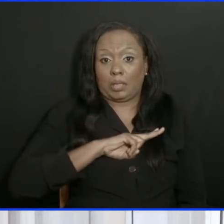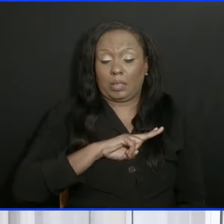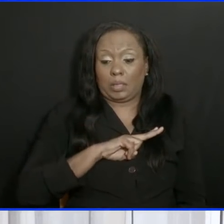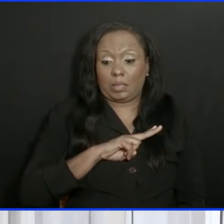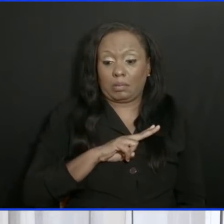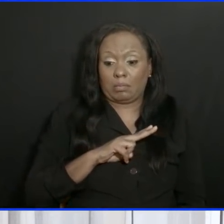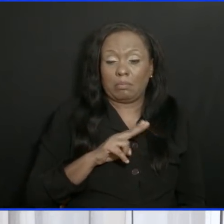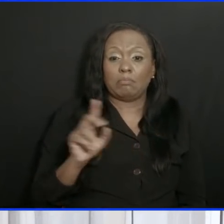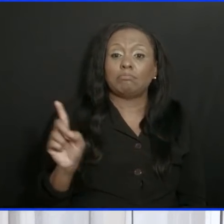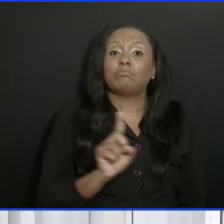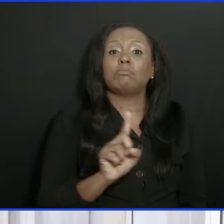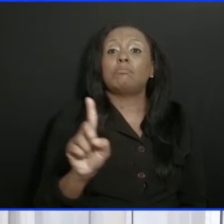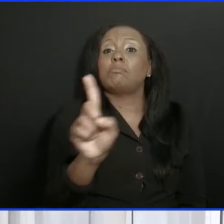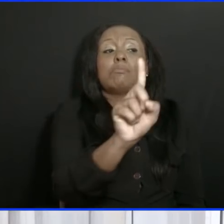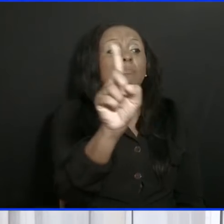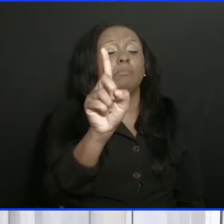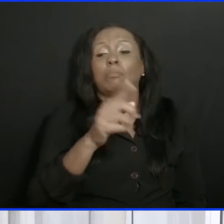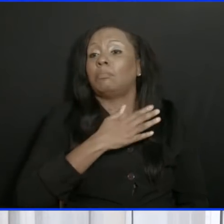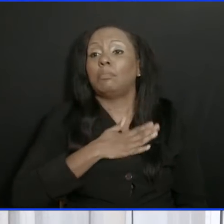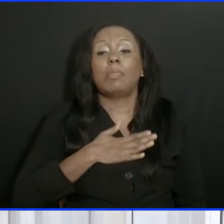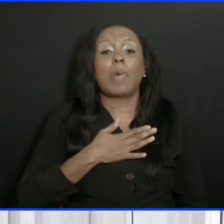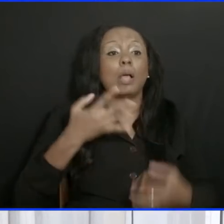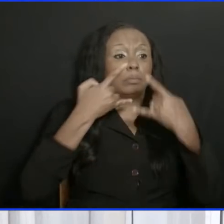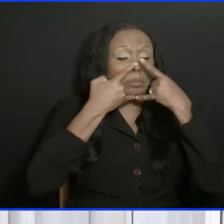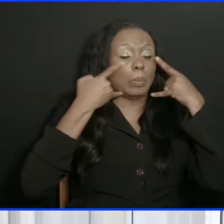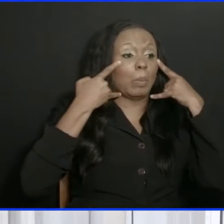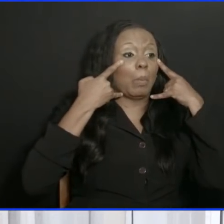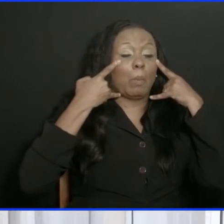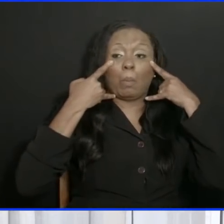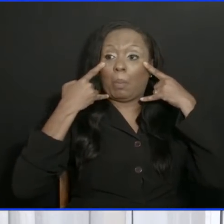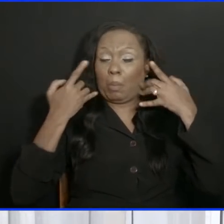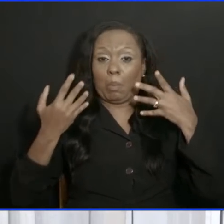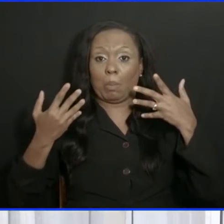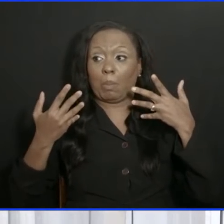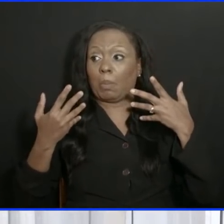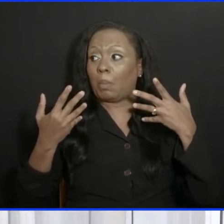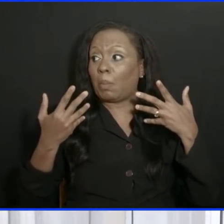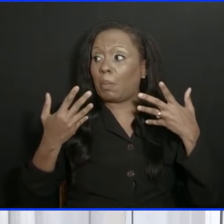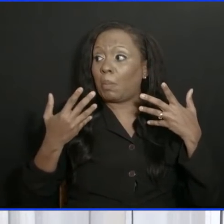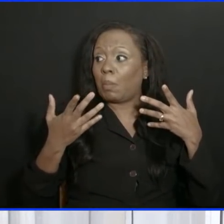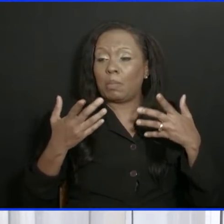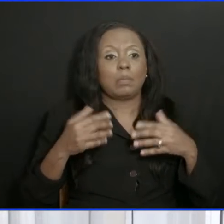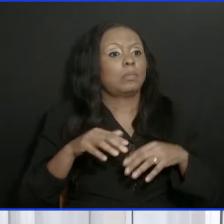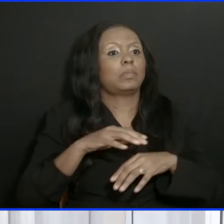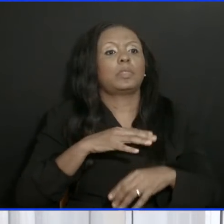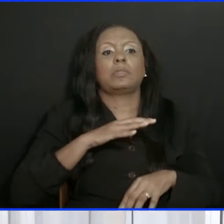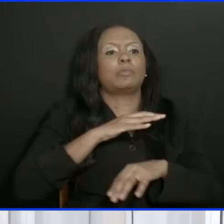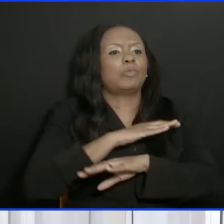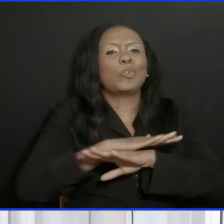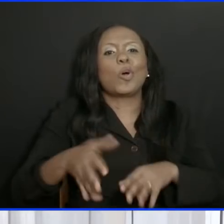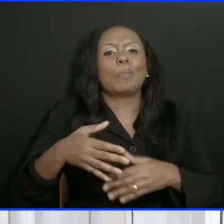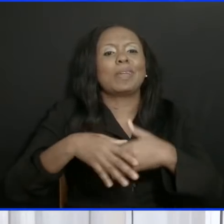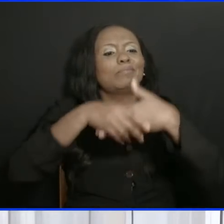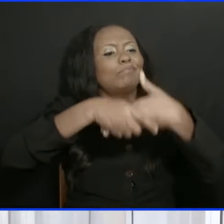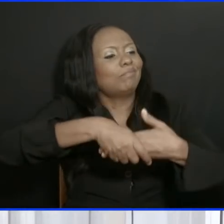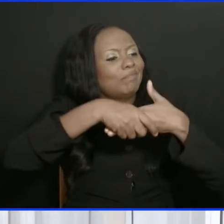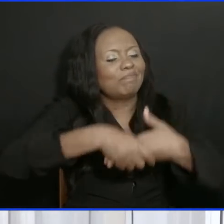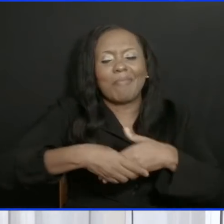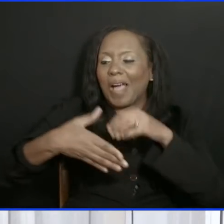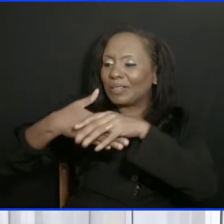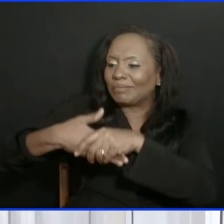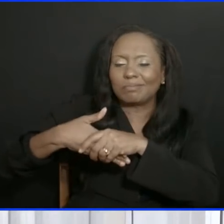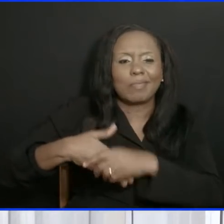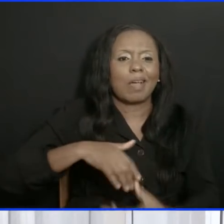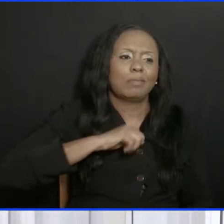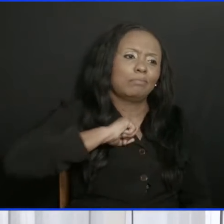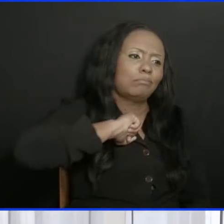mask and continue to take all the precautions. Bounce, no shaking of hands. And these are the things that can help us get through